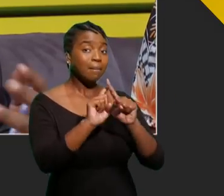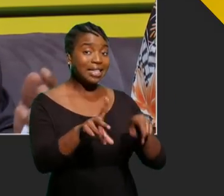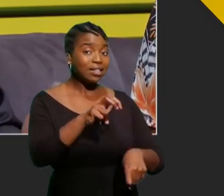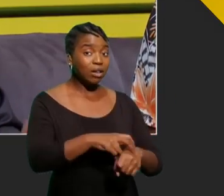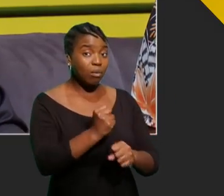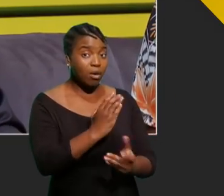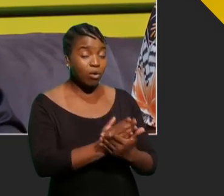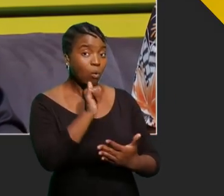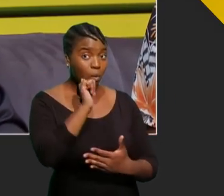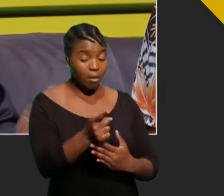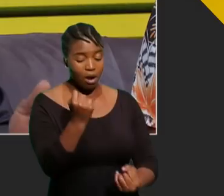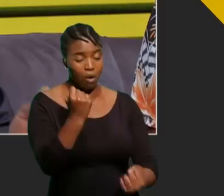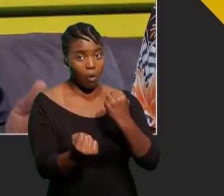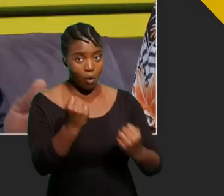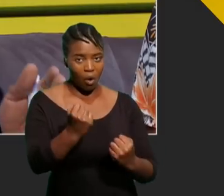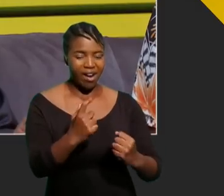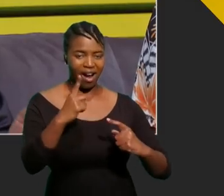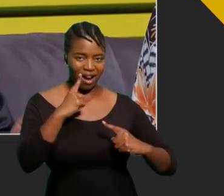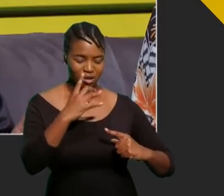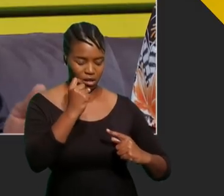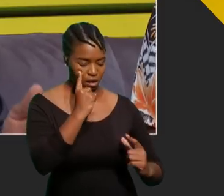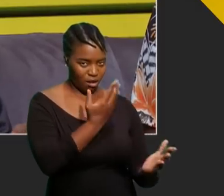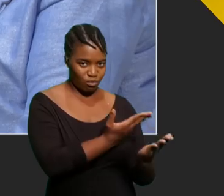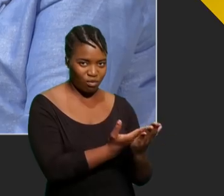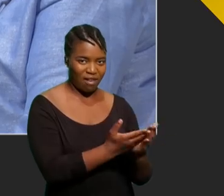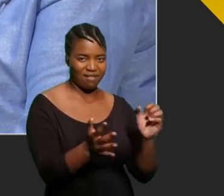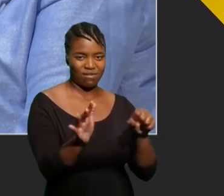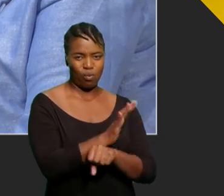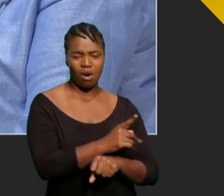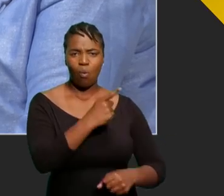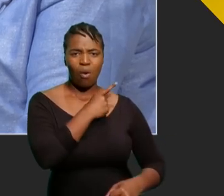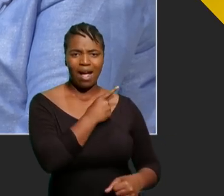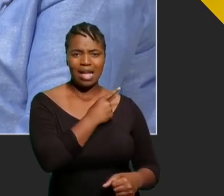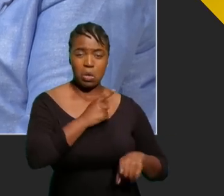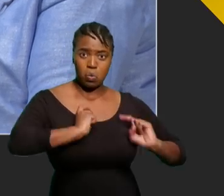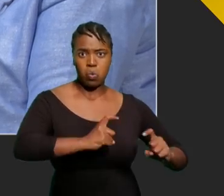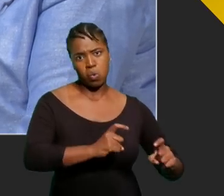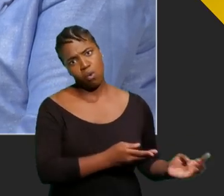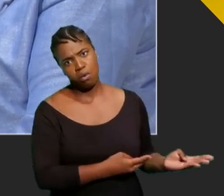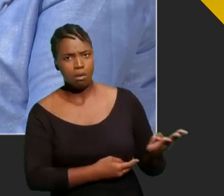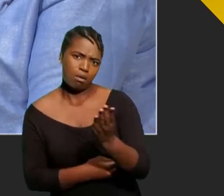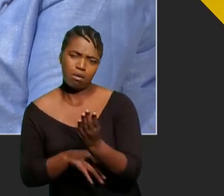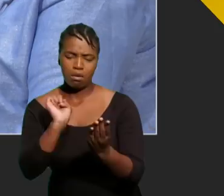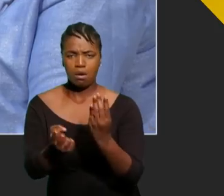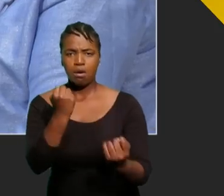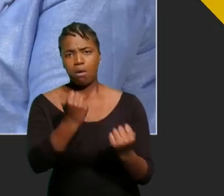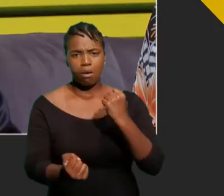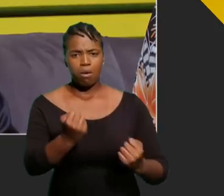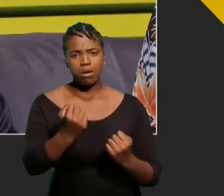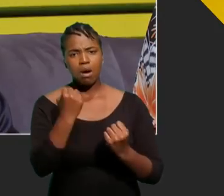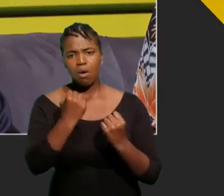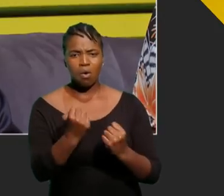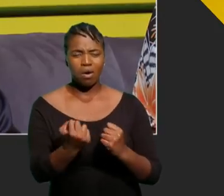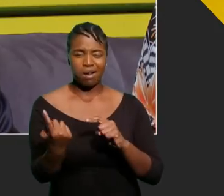when these matters go to court, they lead to prosecution, because the risk is that we can rush and say there's a charge sheet, it goes to court, and